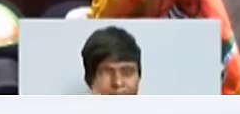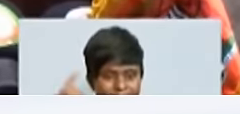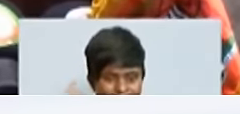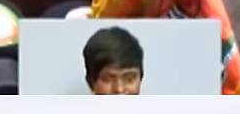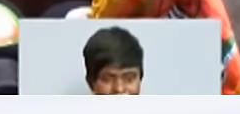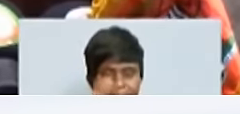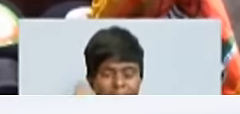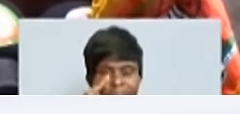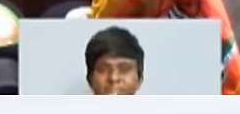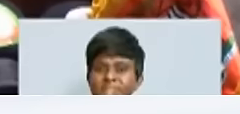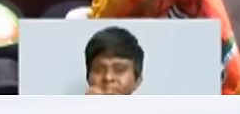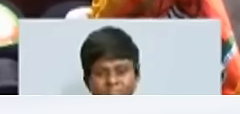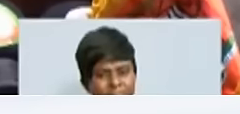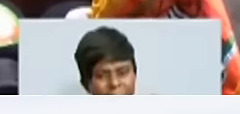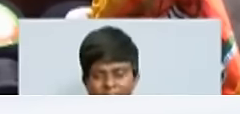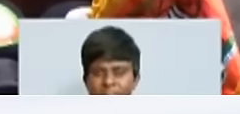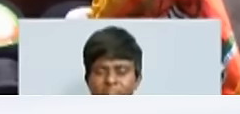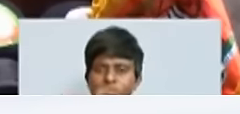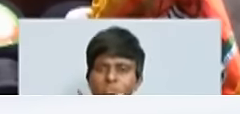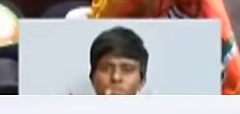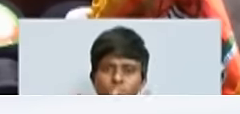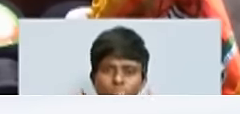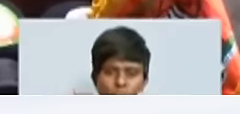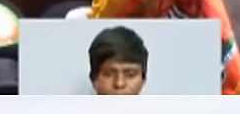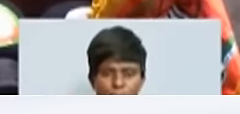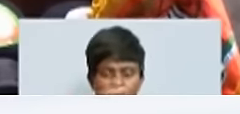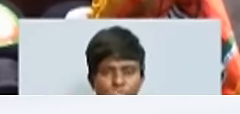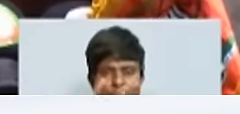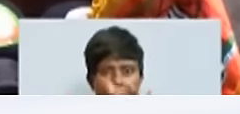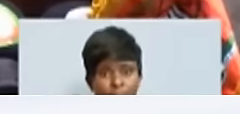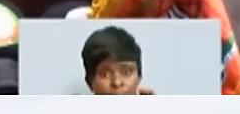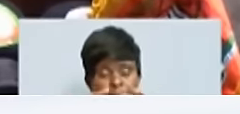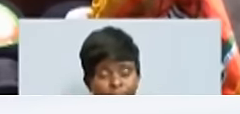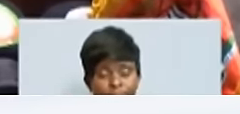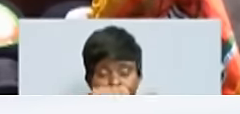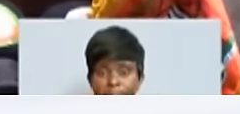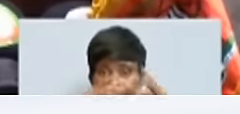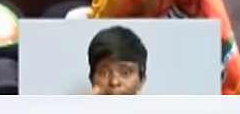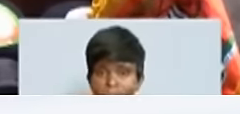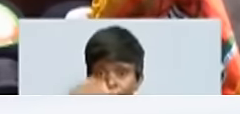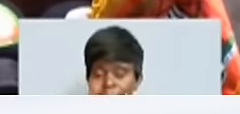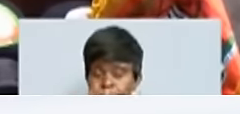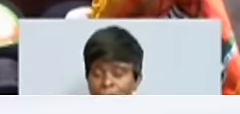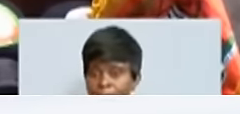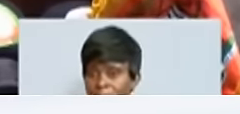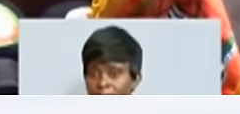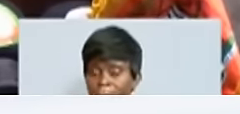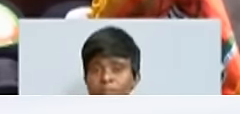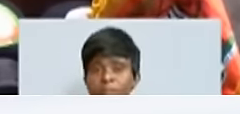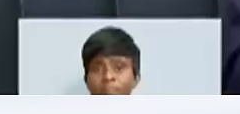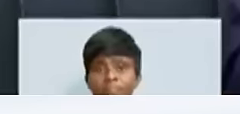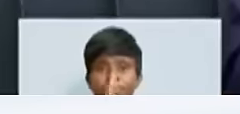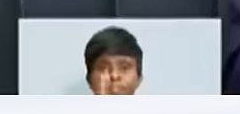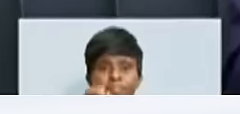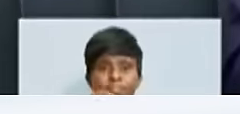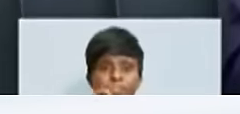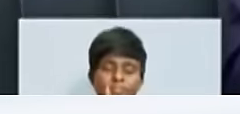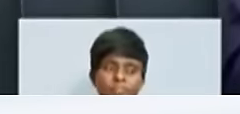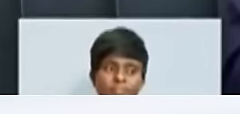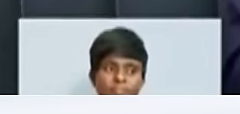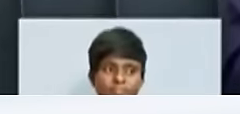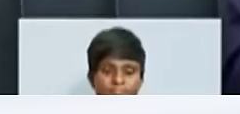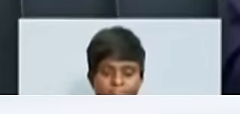sentences for minor offences and the continued granting of police bond